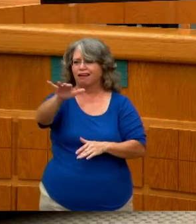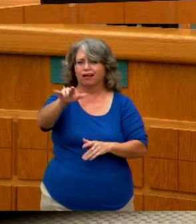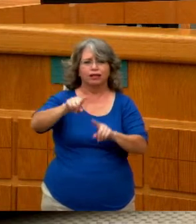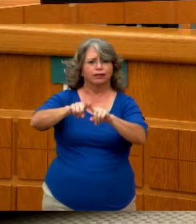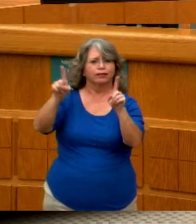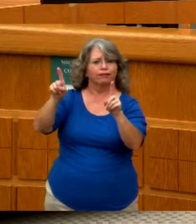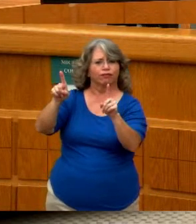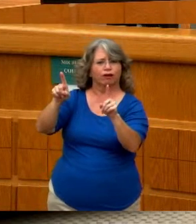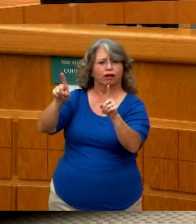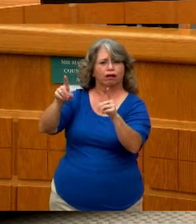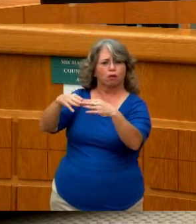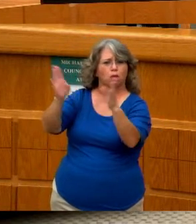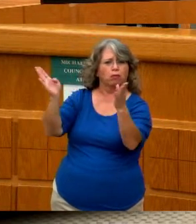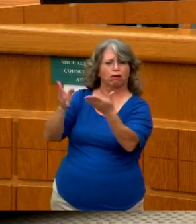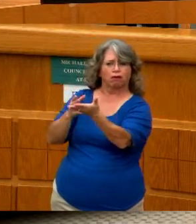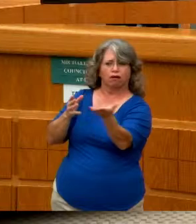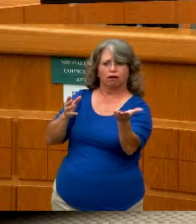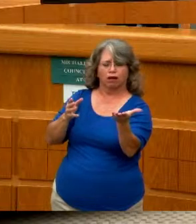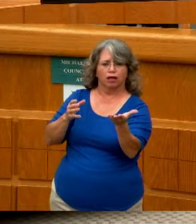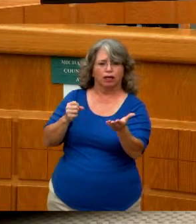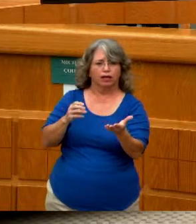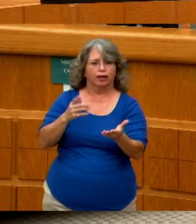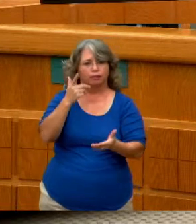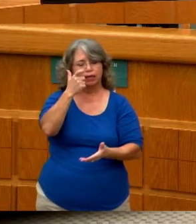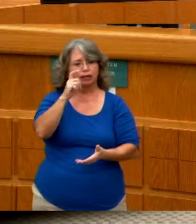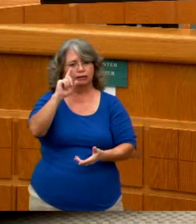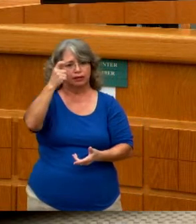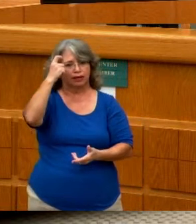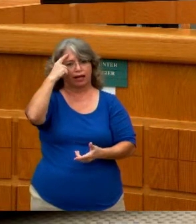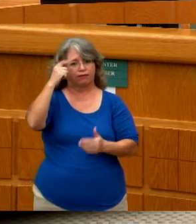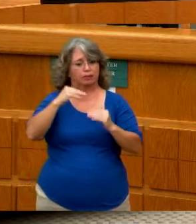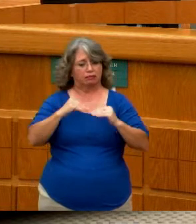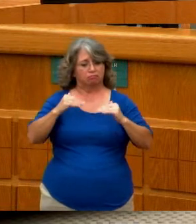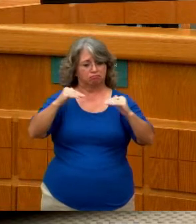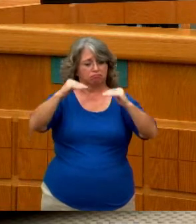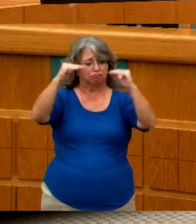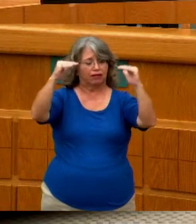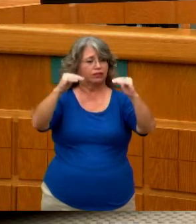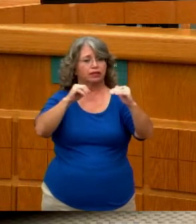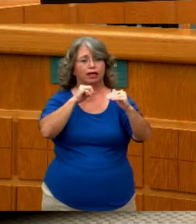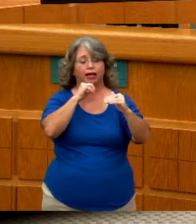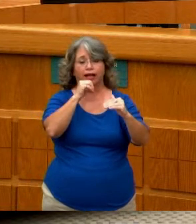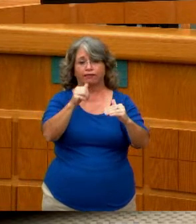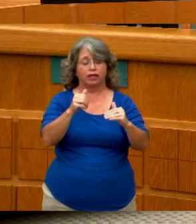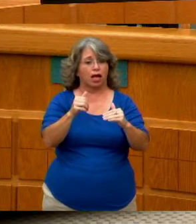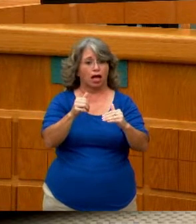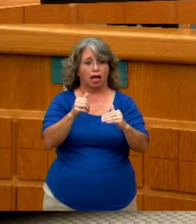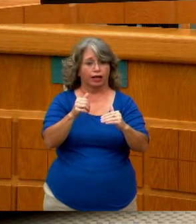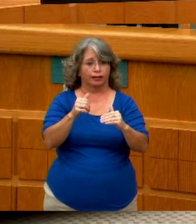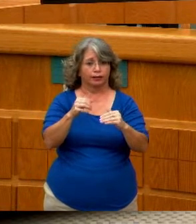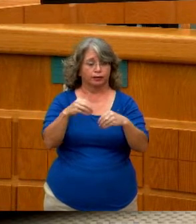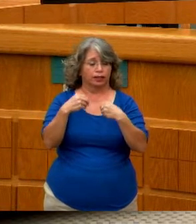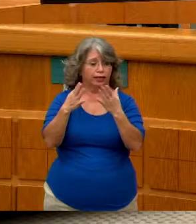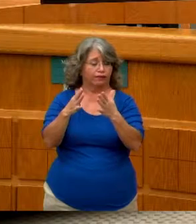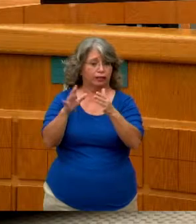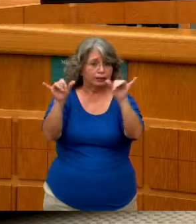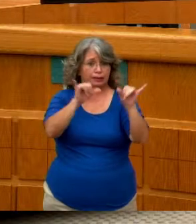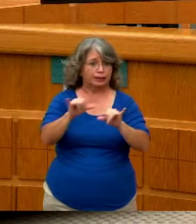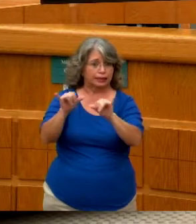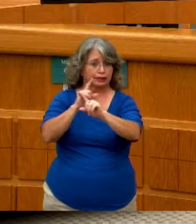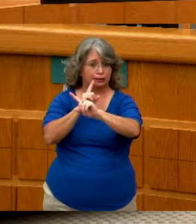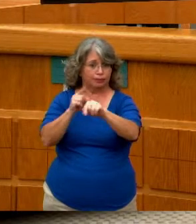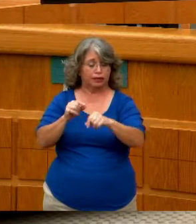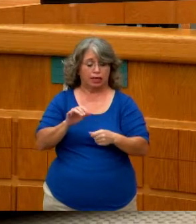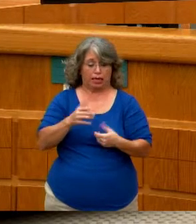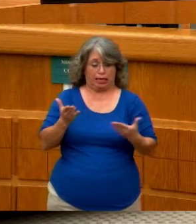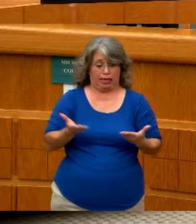restrictions. There hasn't been a central message from different levels of government to say what is right and what is wrong. In